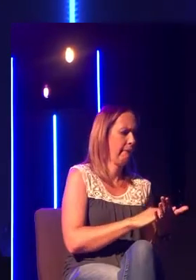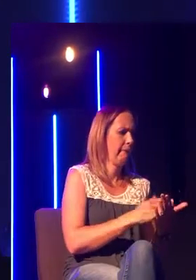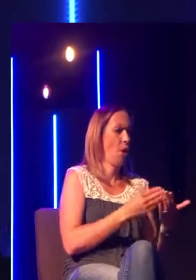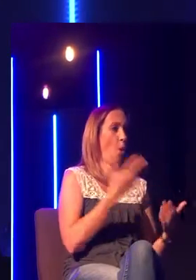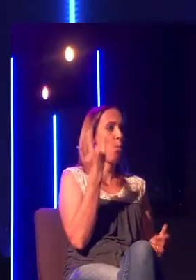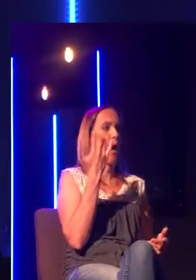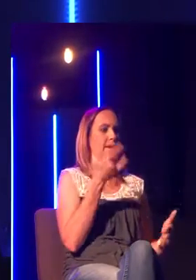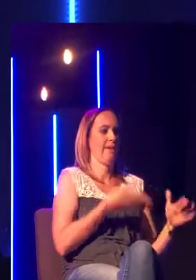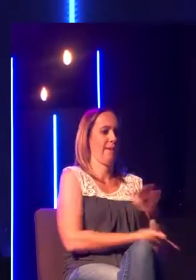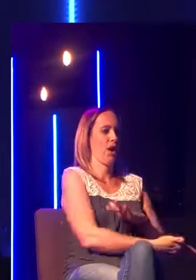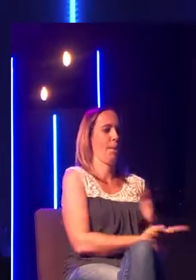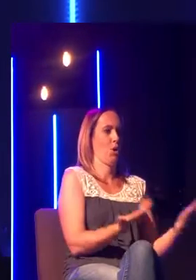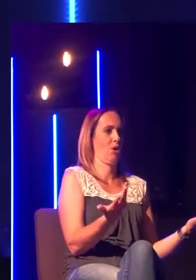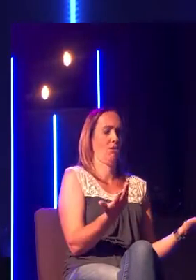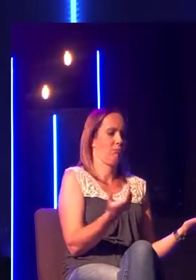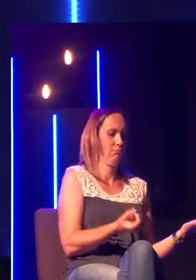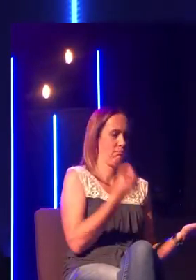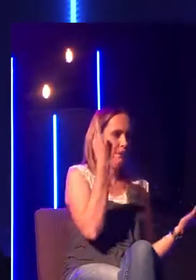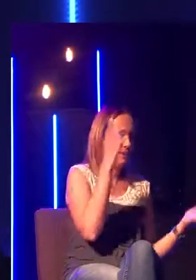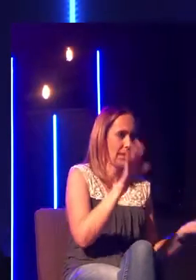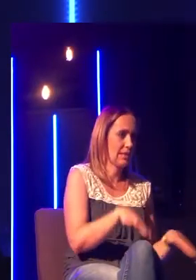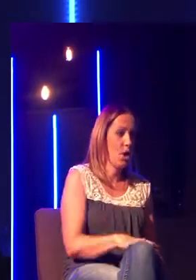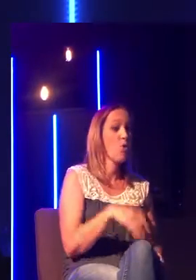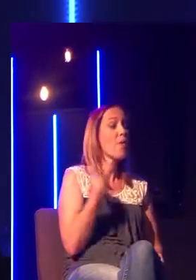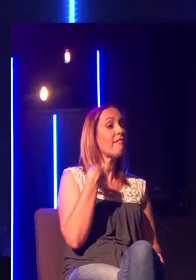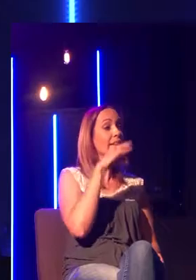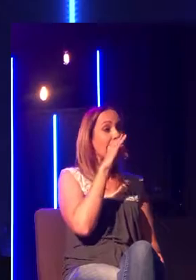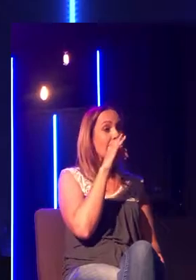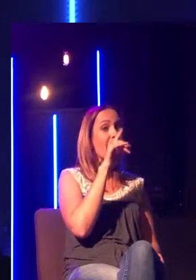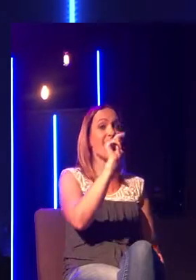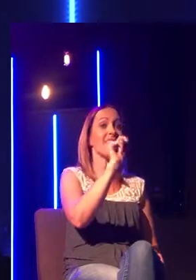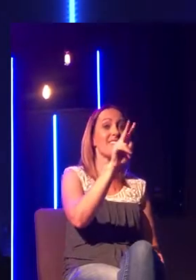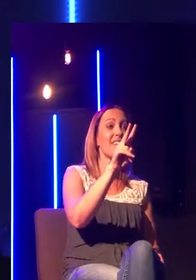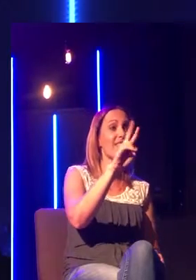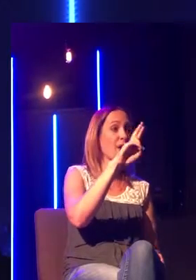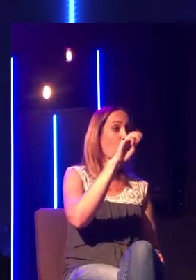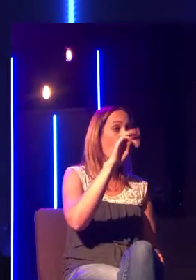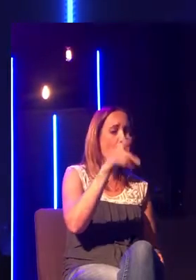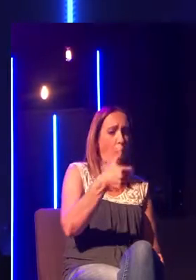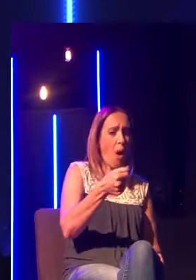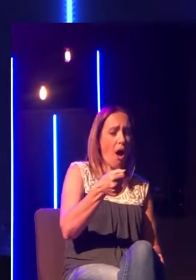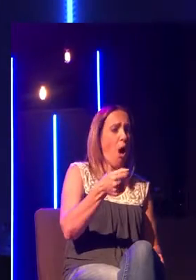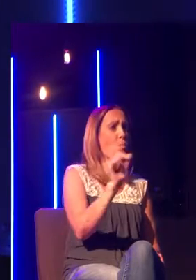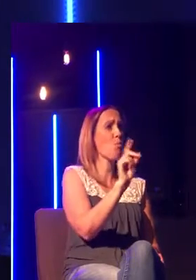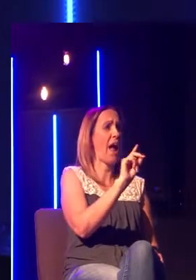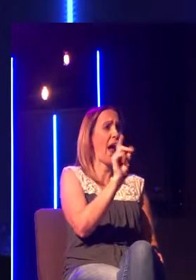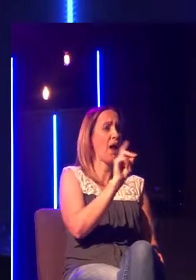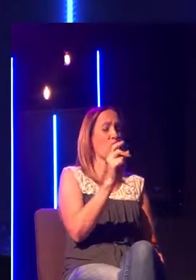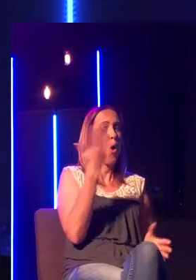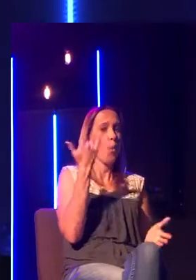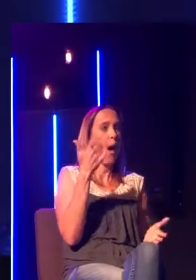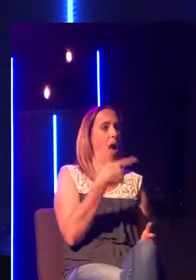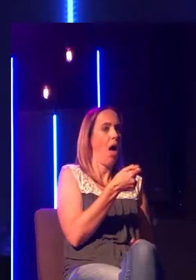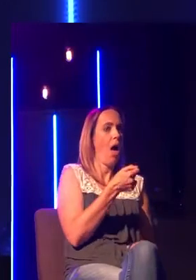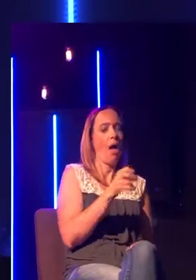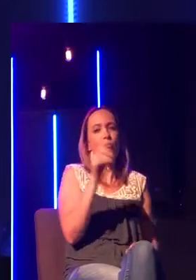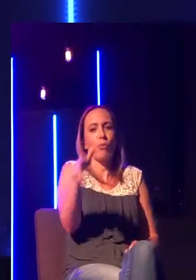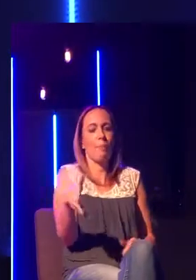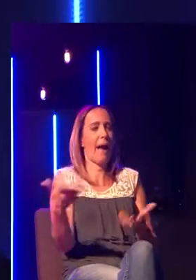the cupboard? That makes no sense. You have kids. Where is the TV remote? I don't even understand. Why can you not put it back where you